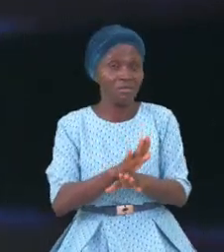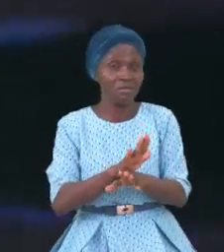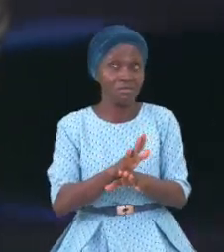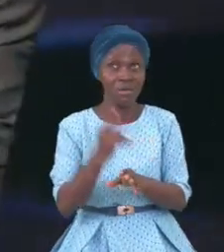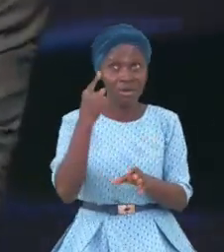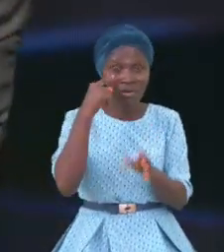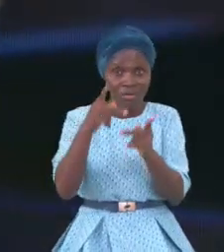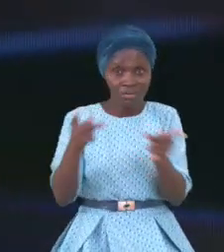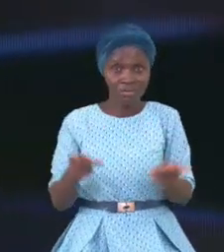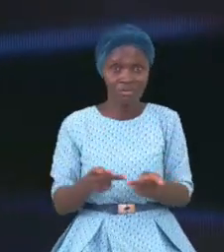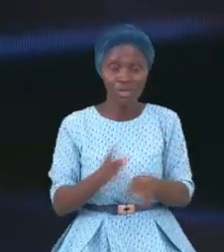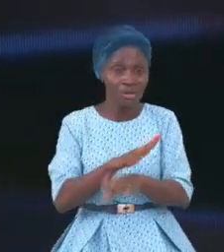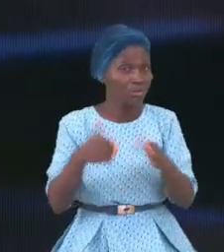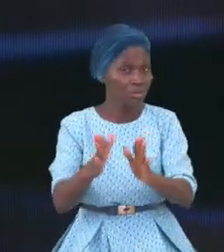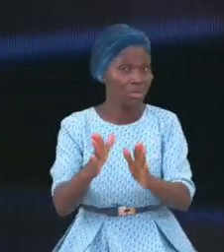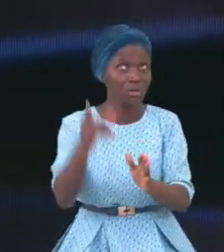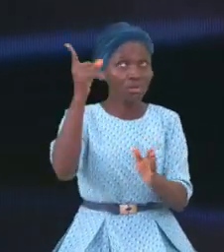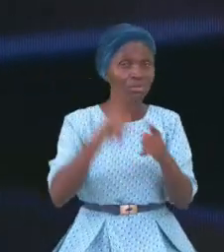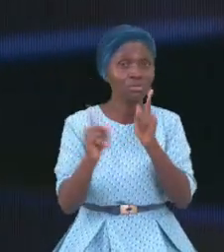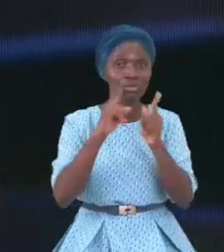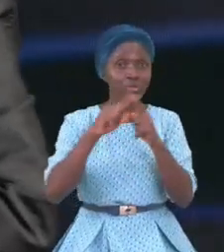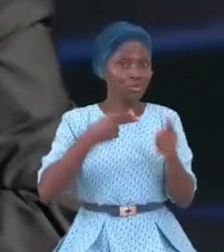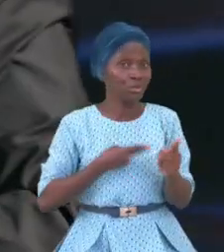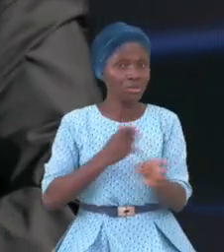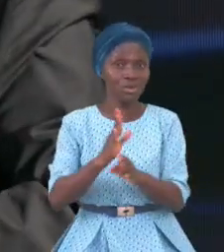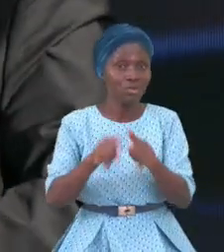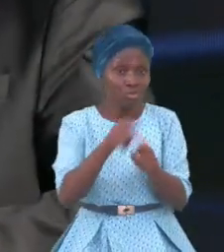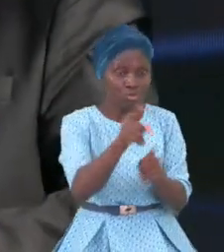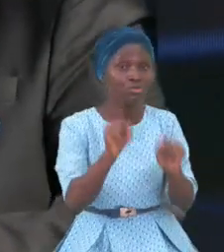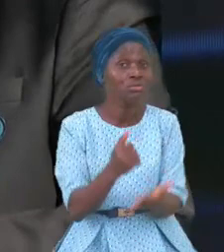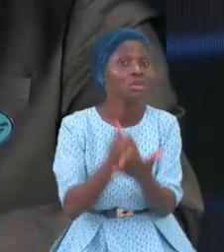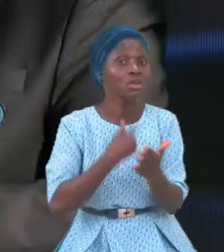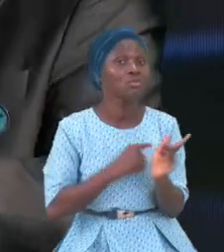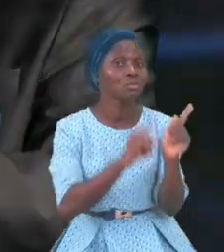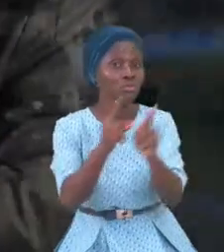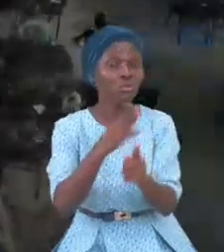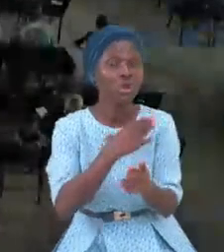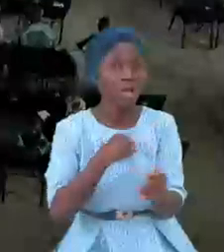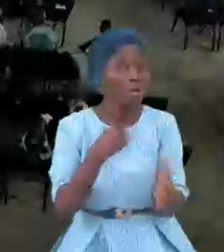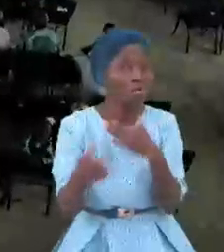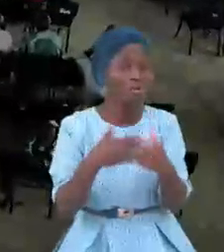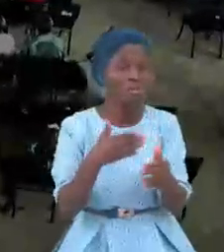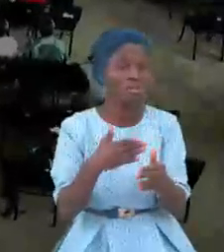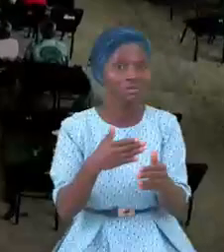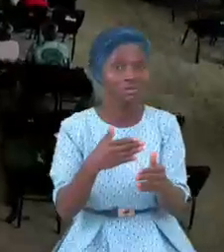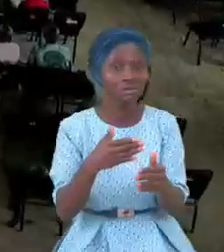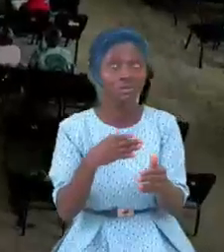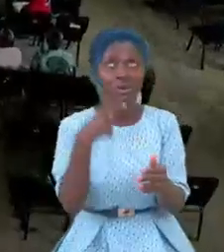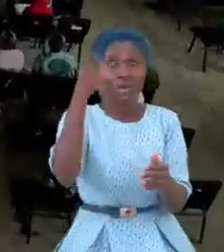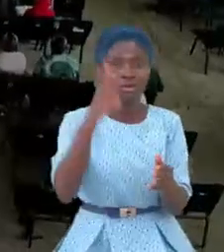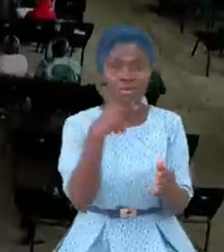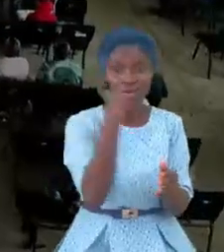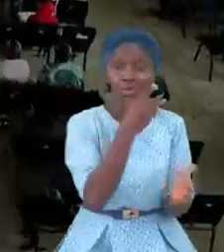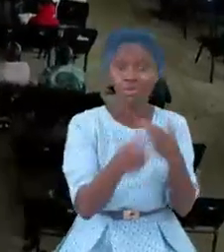directly, but you go and hear, get there, and then whatever you bring, we will accept.